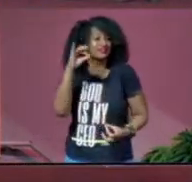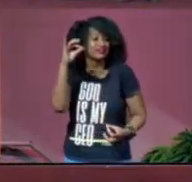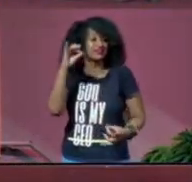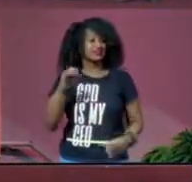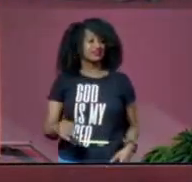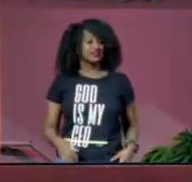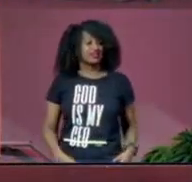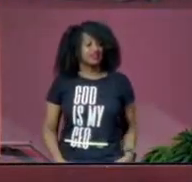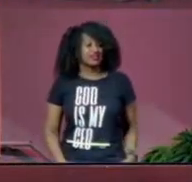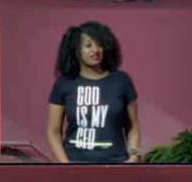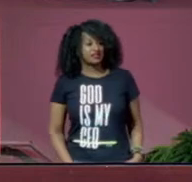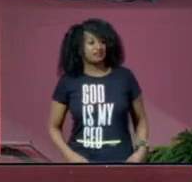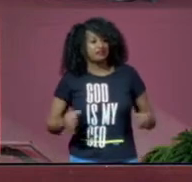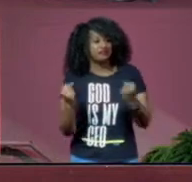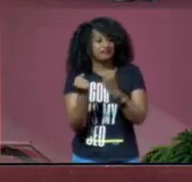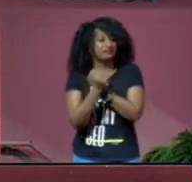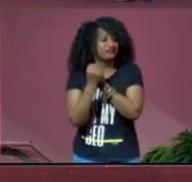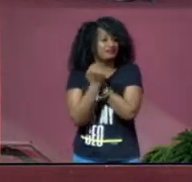soul.